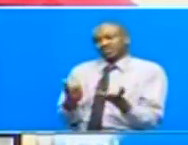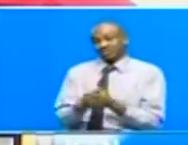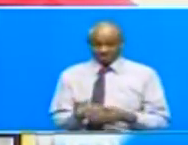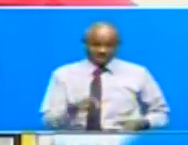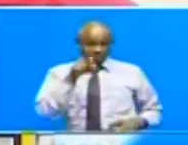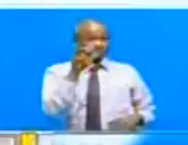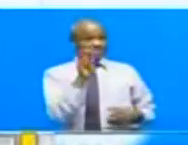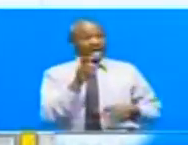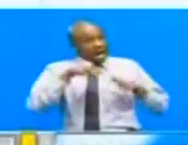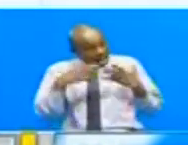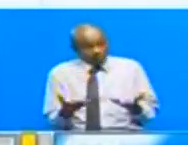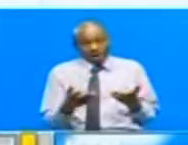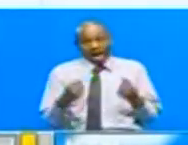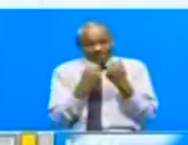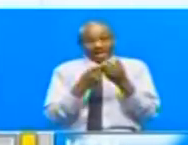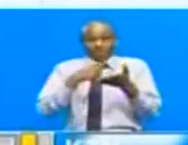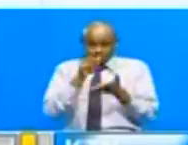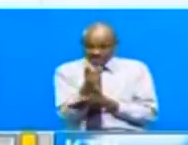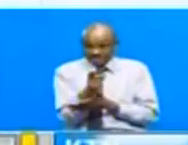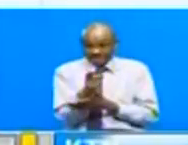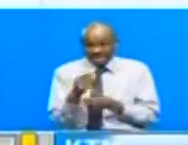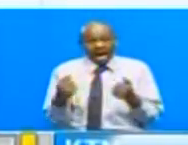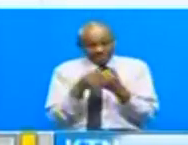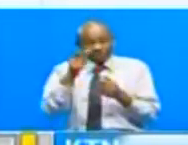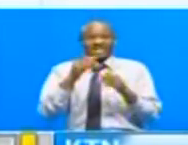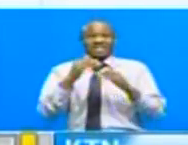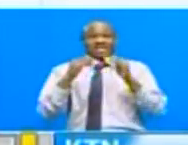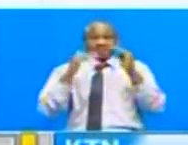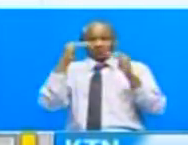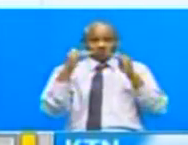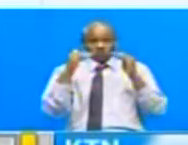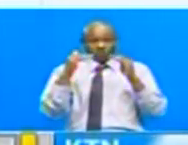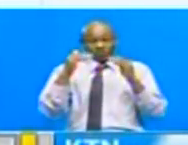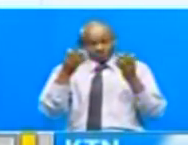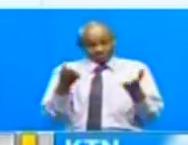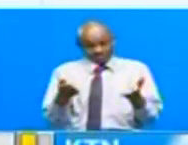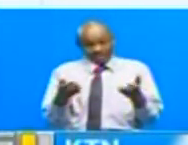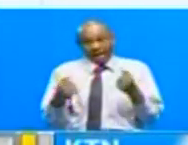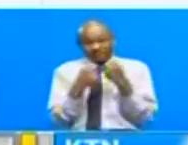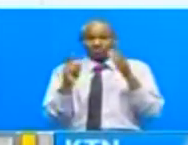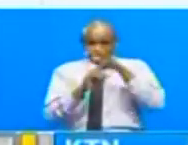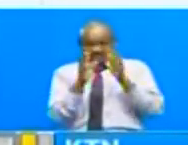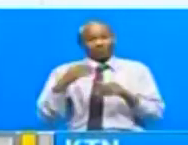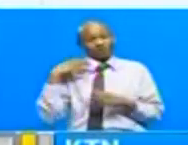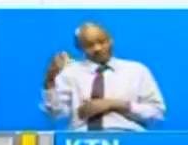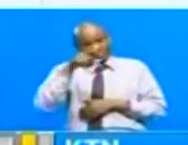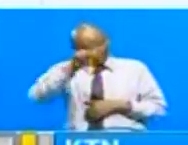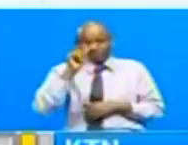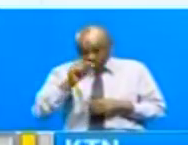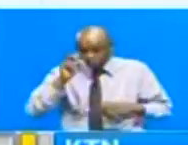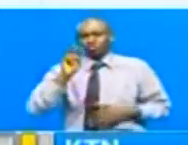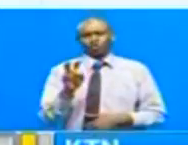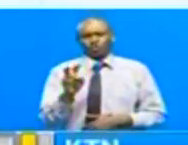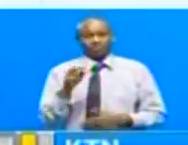at how approval has had been done until it reached into that level that now it reached to the minister, the cabinet secretary for her to